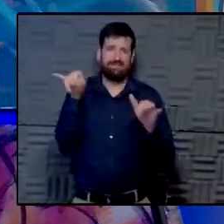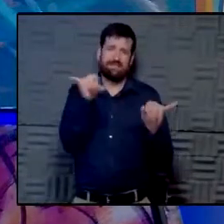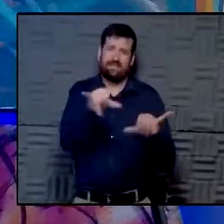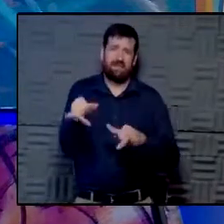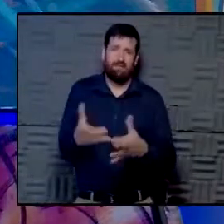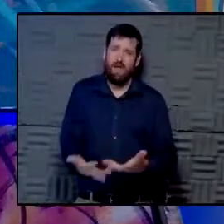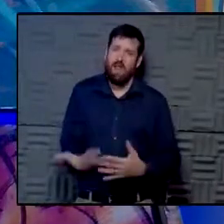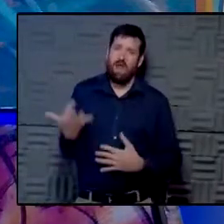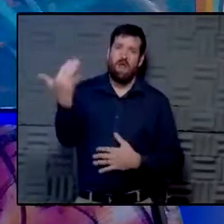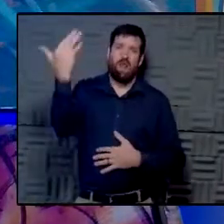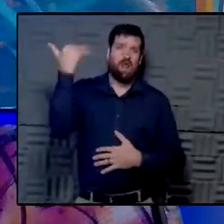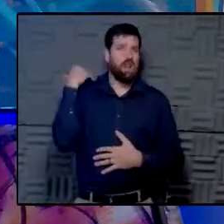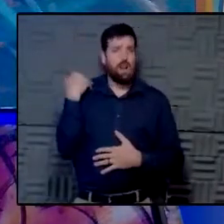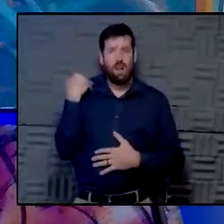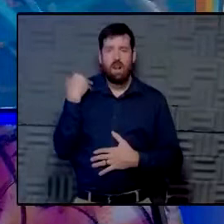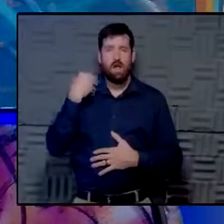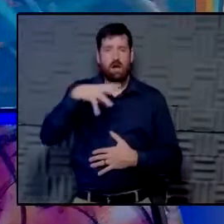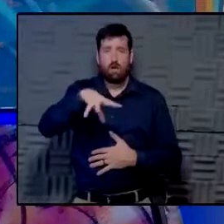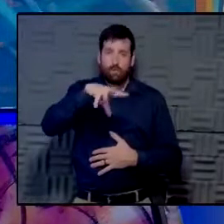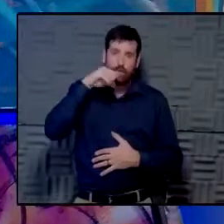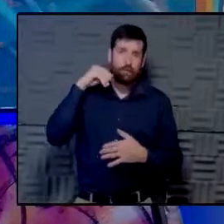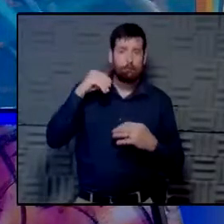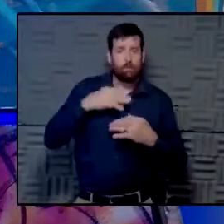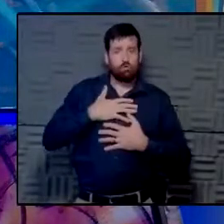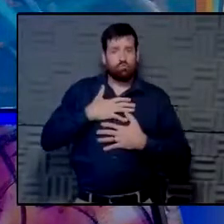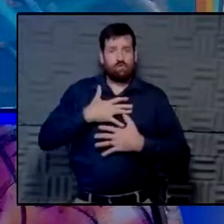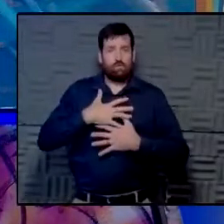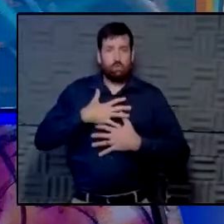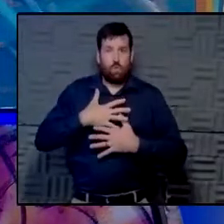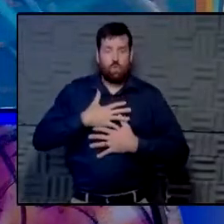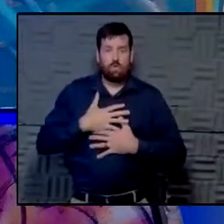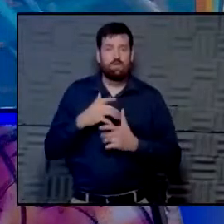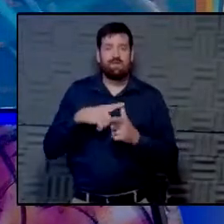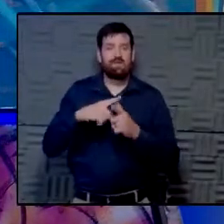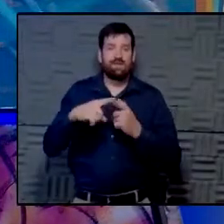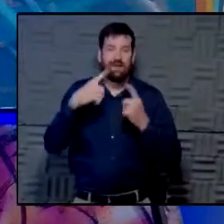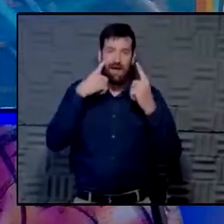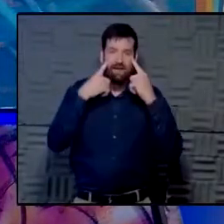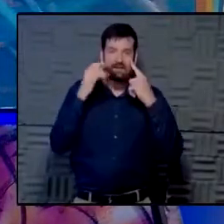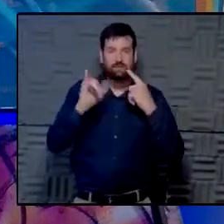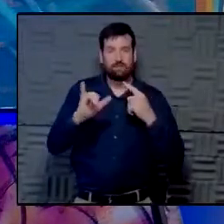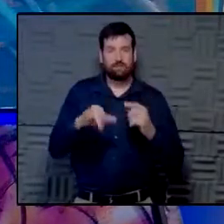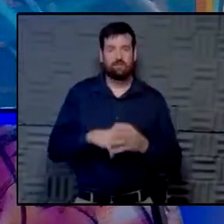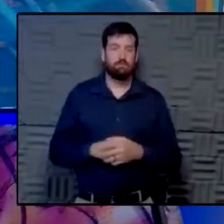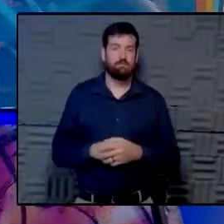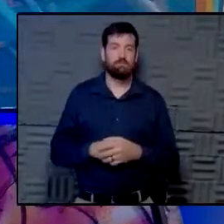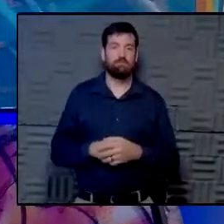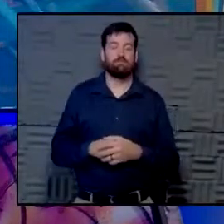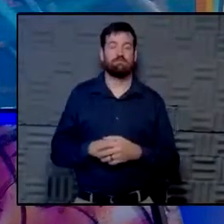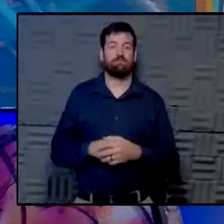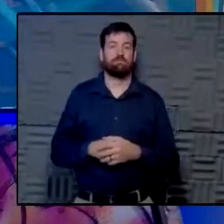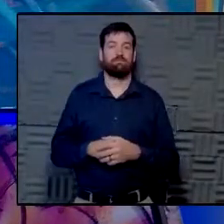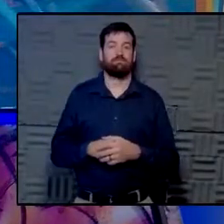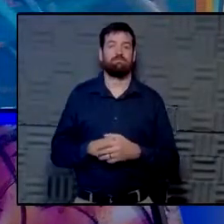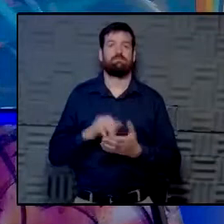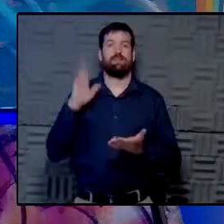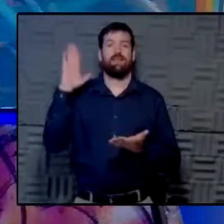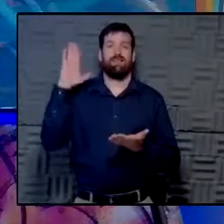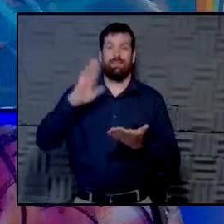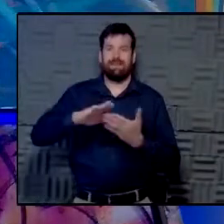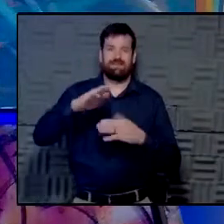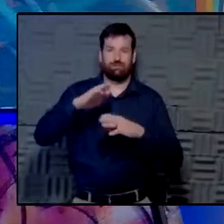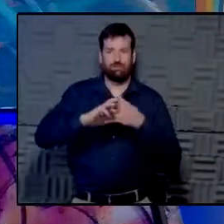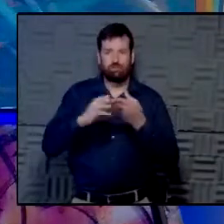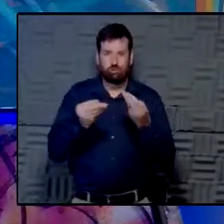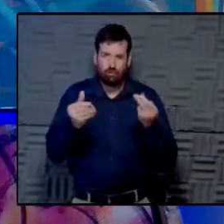through your mouth, in through your nose, then getting into your respiratory tract, and then, of course, your eyes as well. Much less on the surface, such as